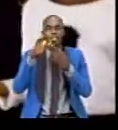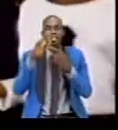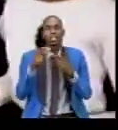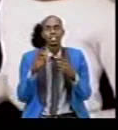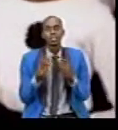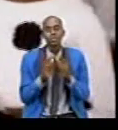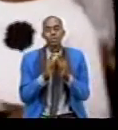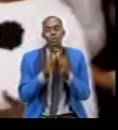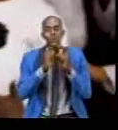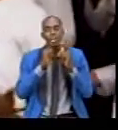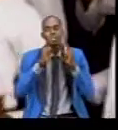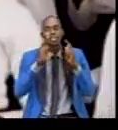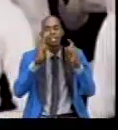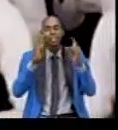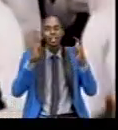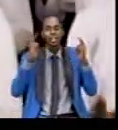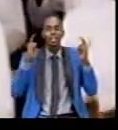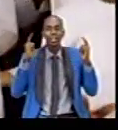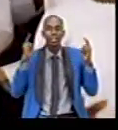special.